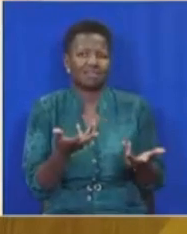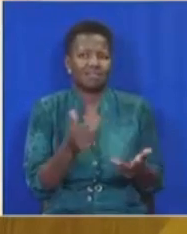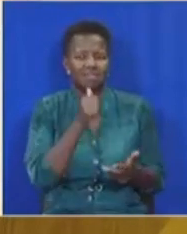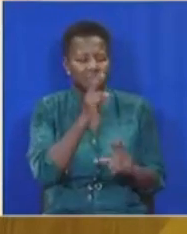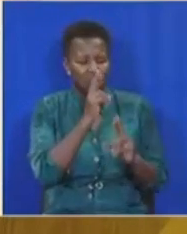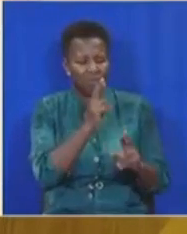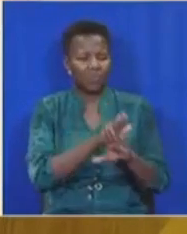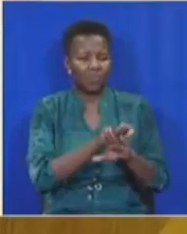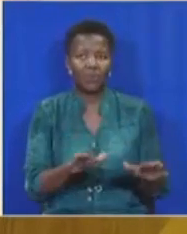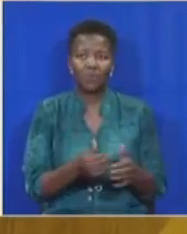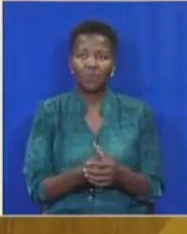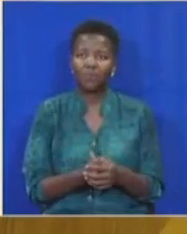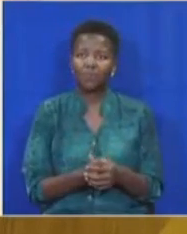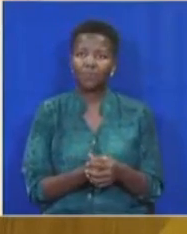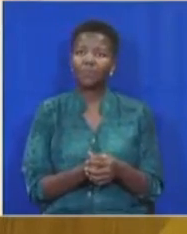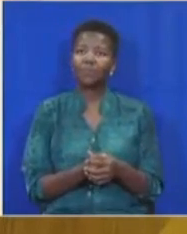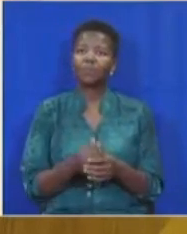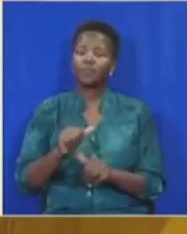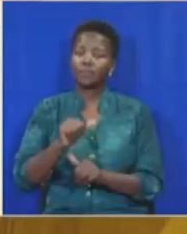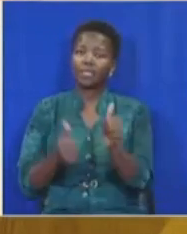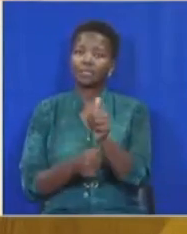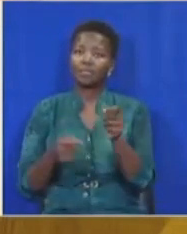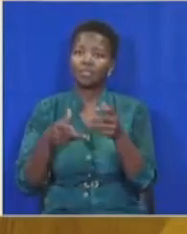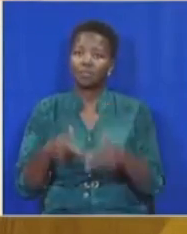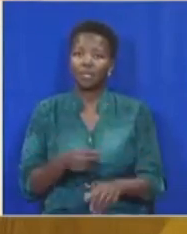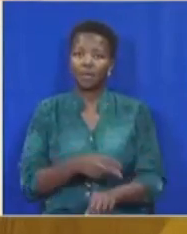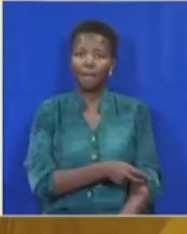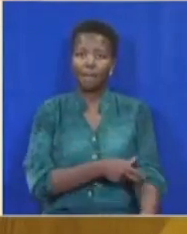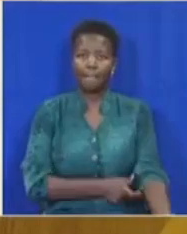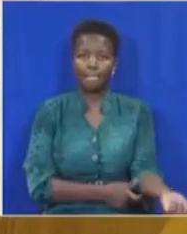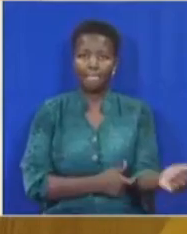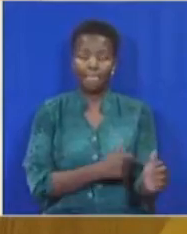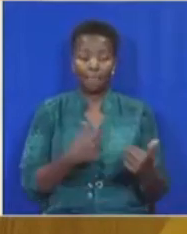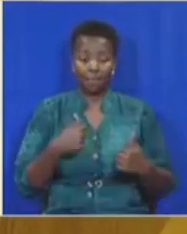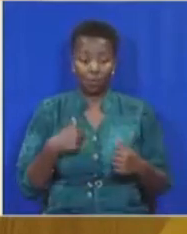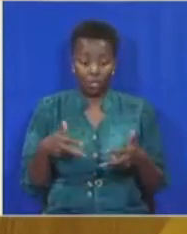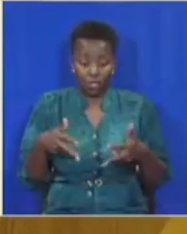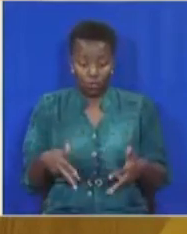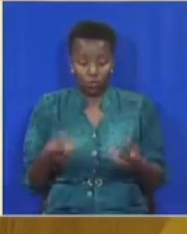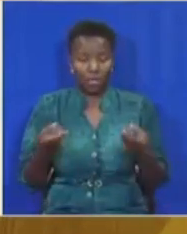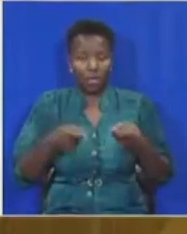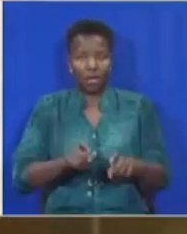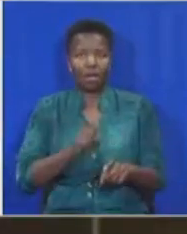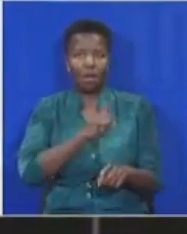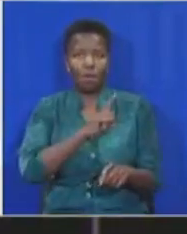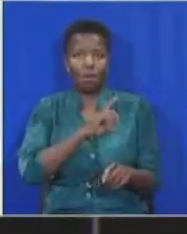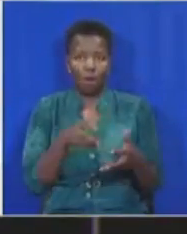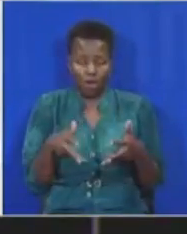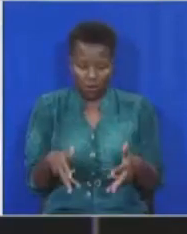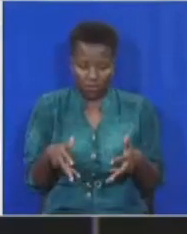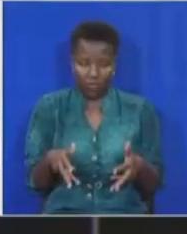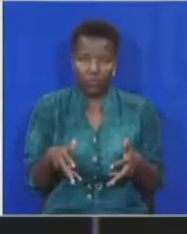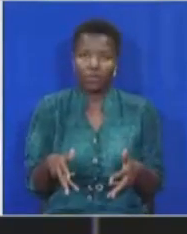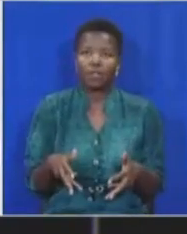it. Deputy Speaker, isizathu sibe lapha namhlanje is not about SASSA paying